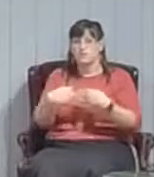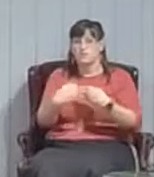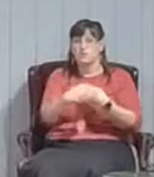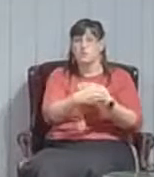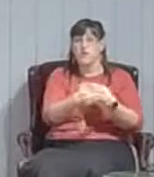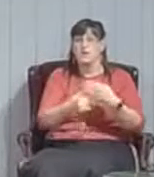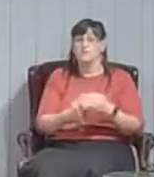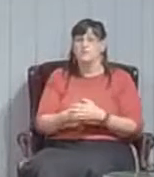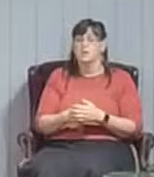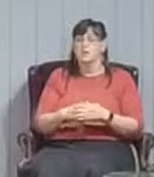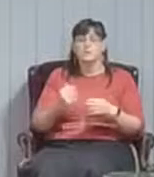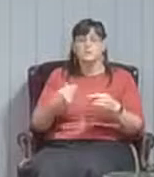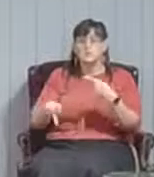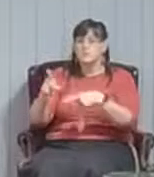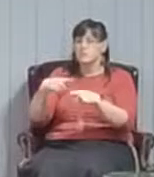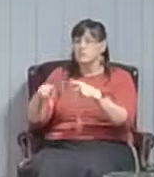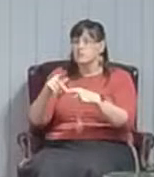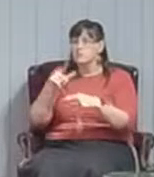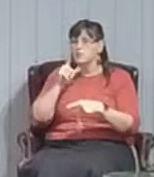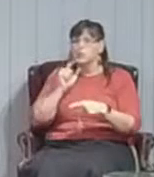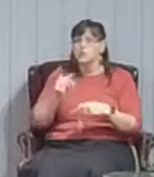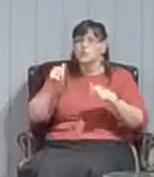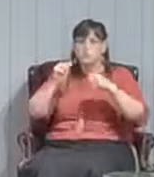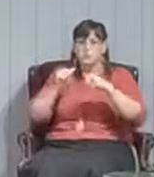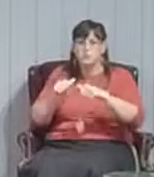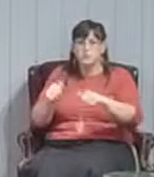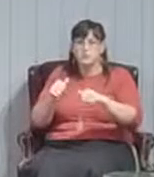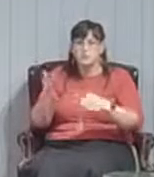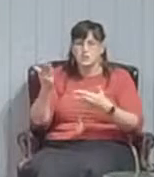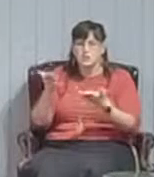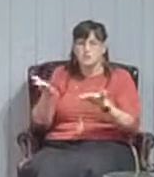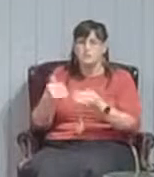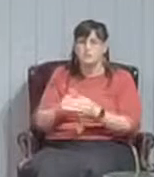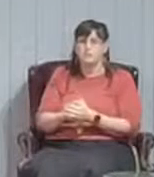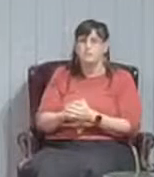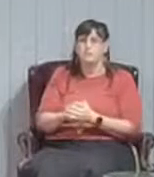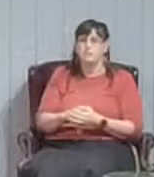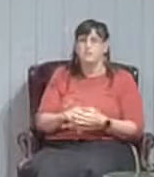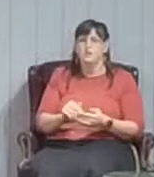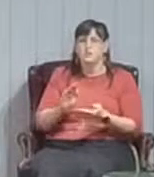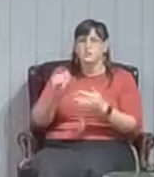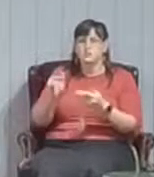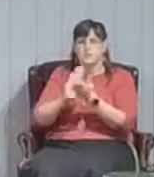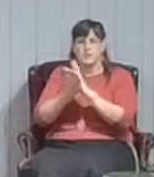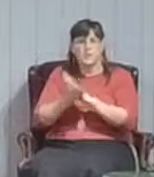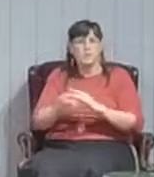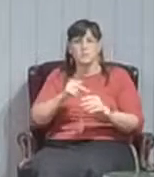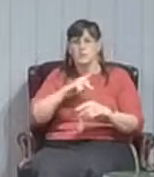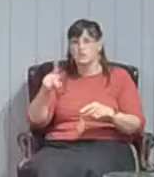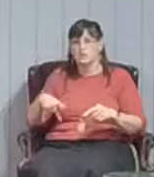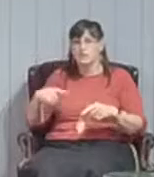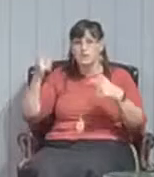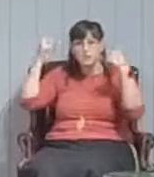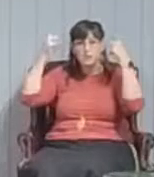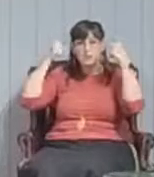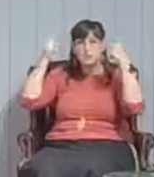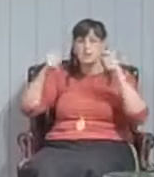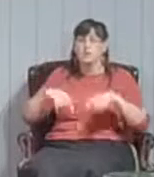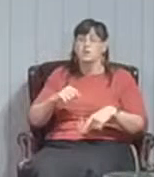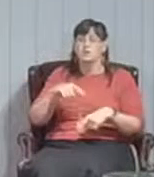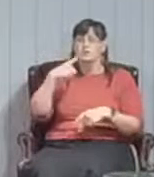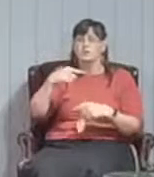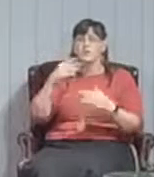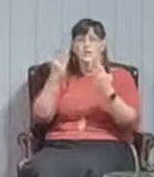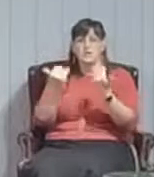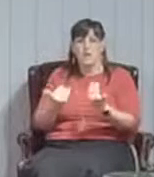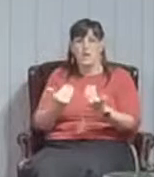those people who were pressing on him to become their king were now the ones who are saying, "We have no king but Caesar. He didn't do for us what